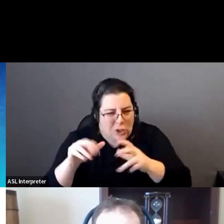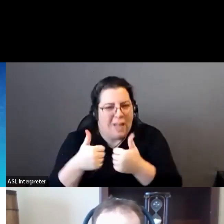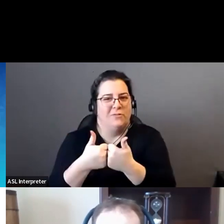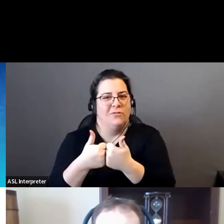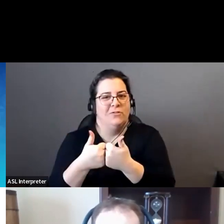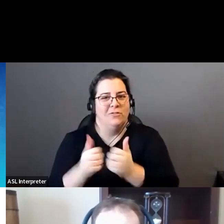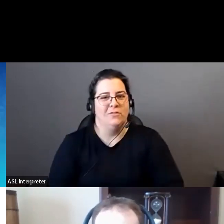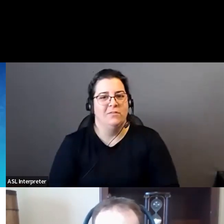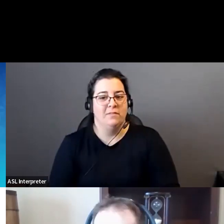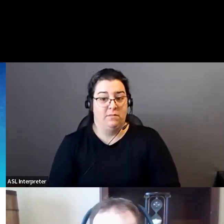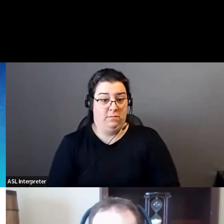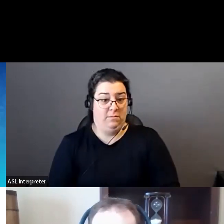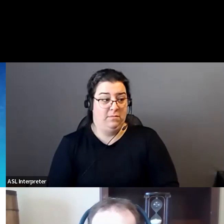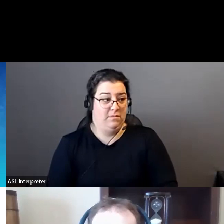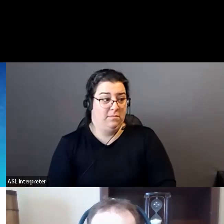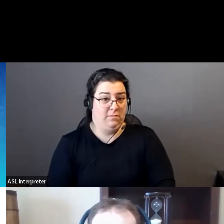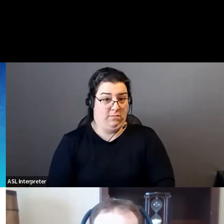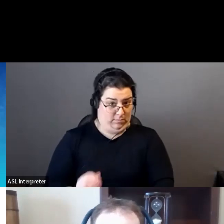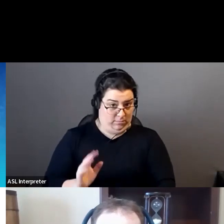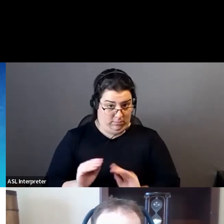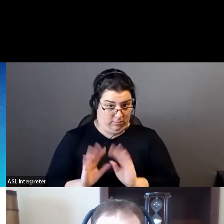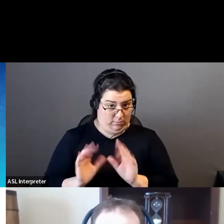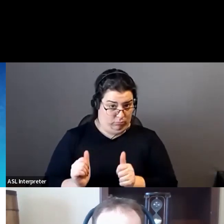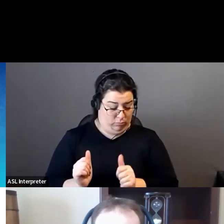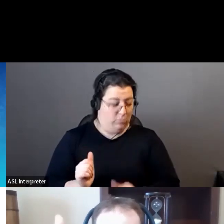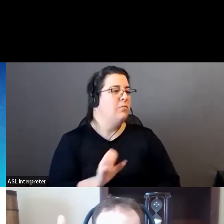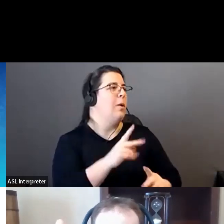that helpful? It is. Thank you. Looking forward to hearing from you.